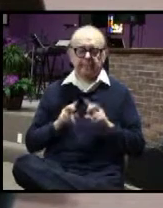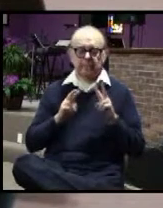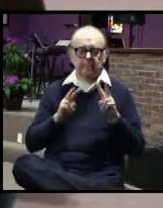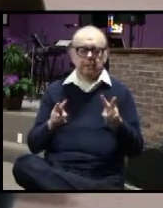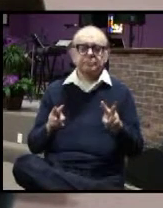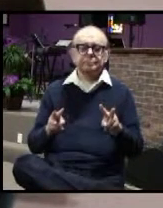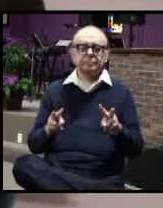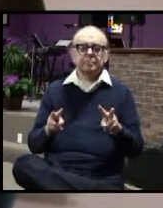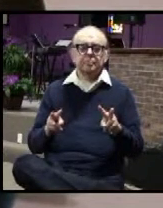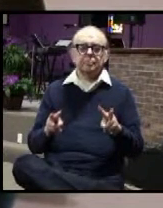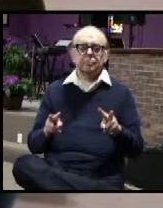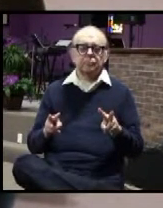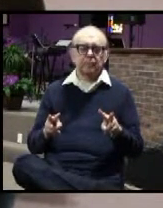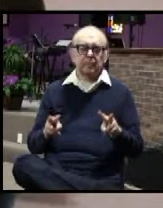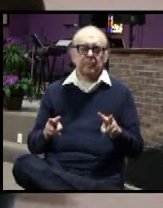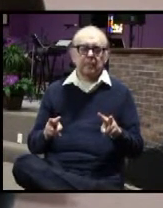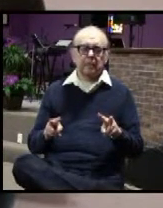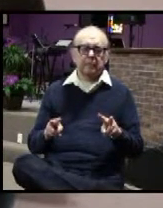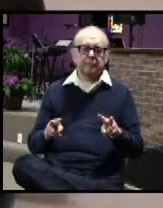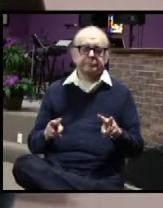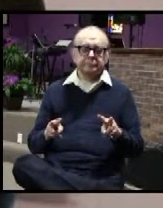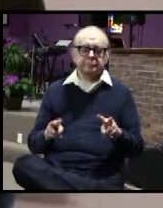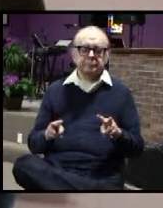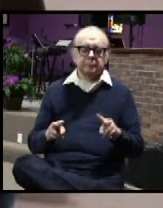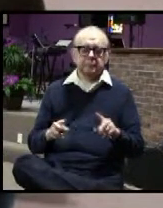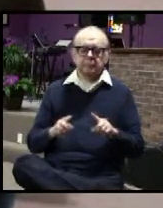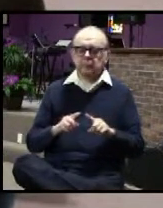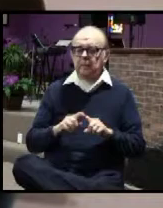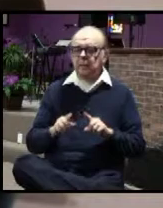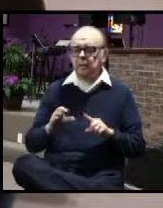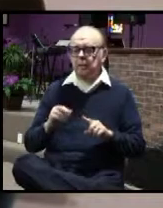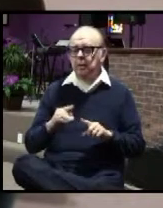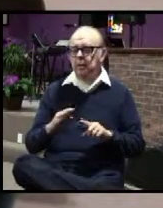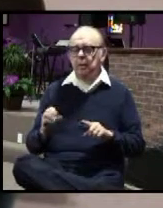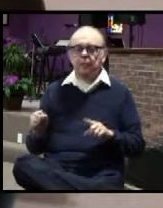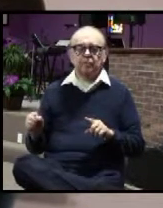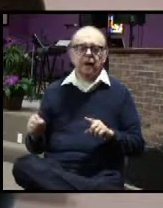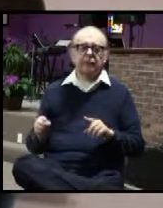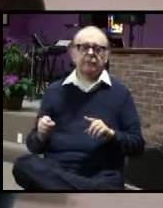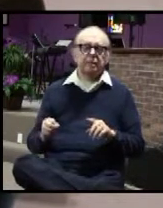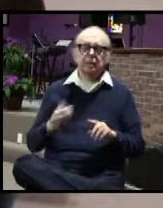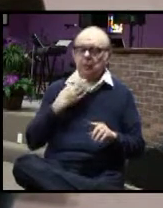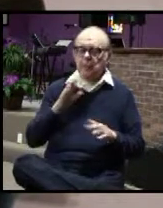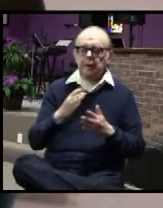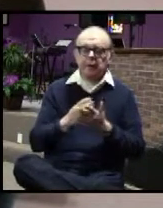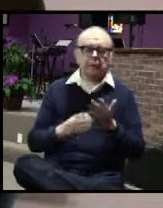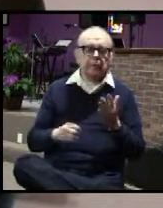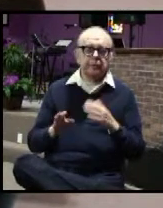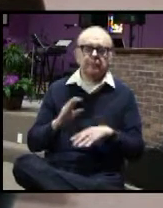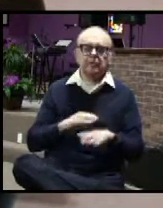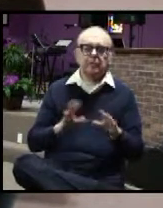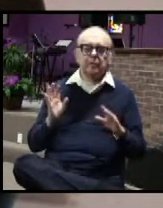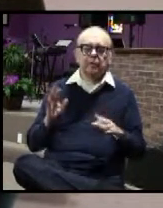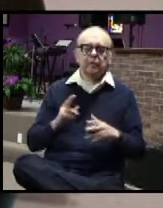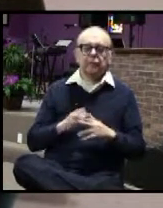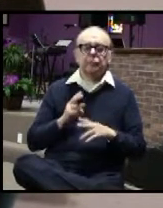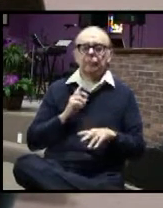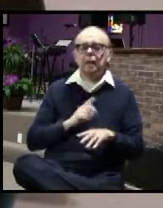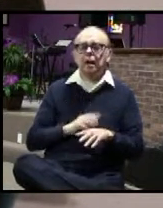that there's ridges down here, there's a crack here, there's a crack here, and pretty soon, what's going to happen